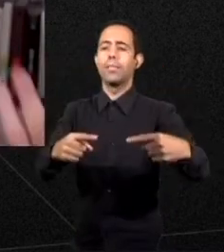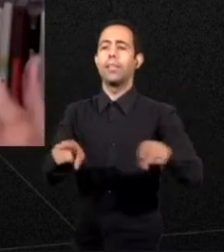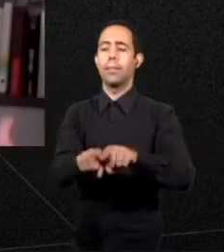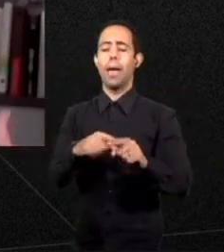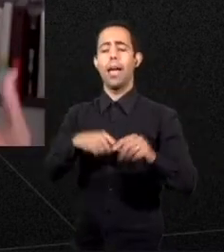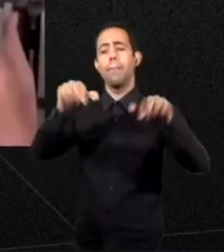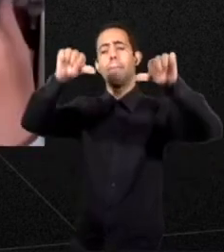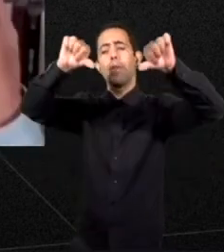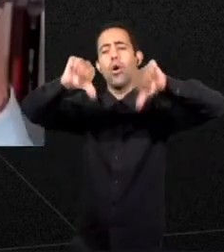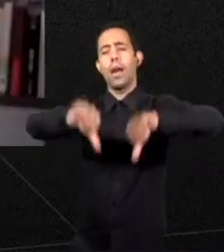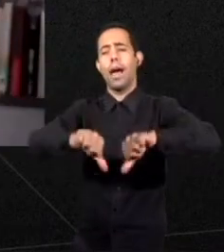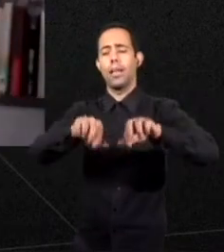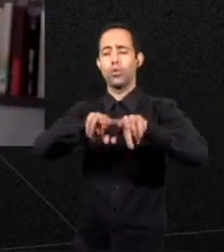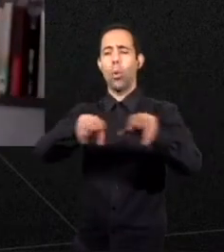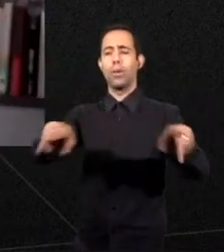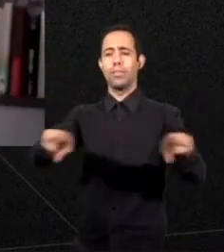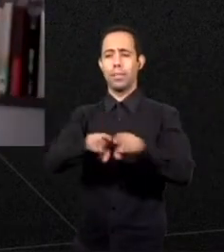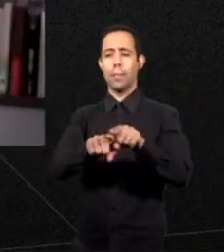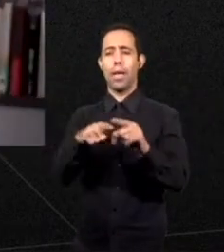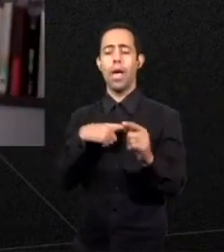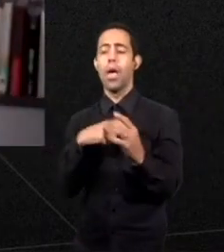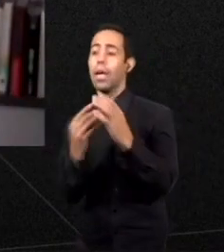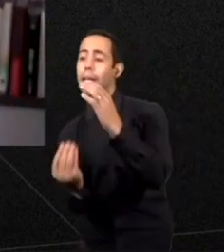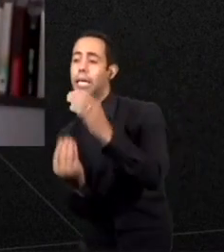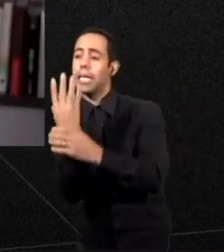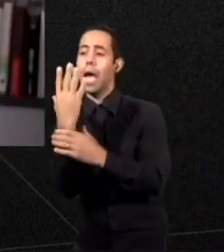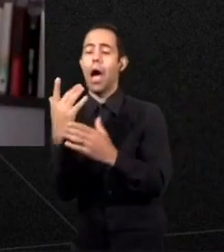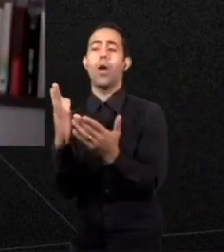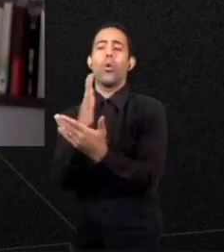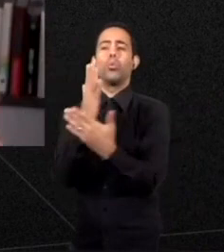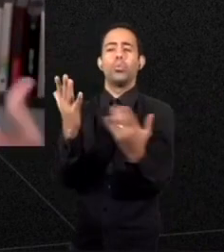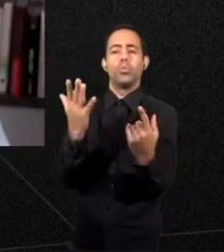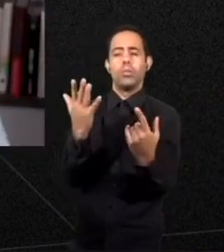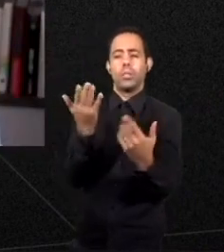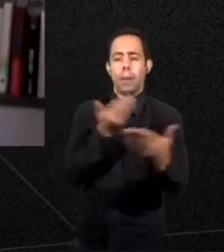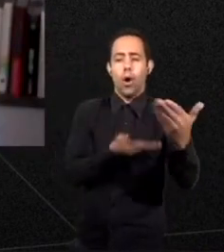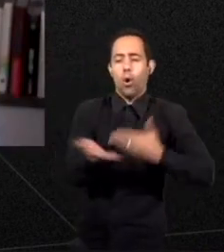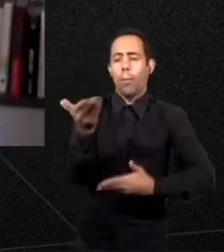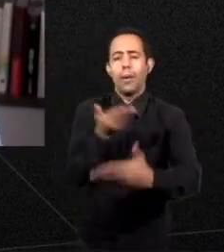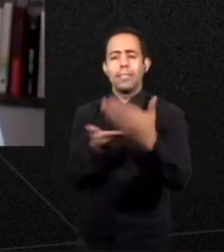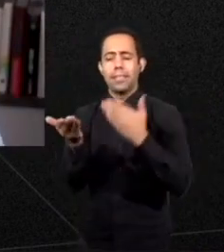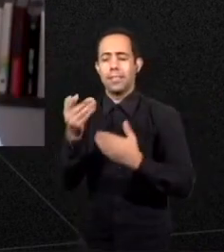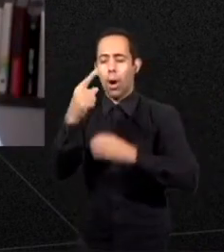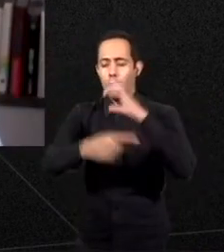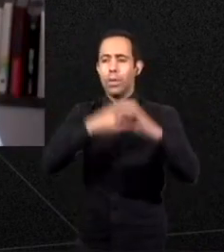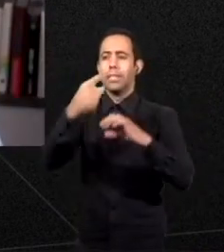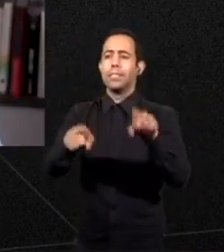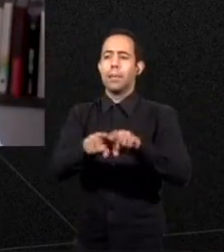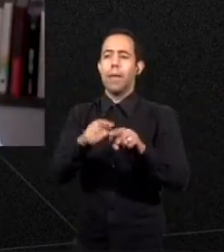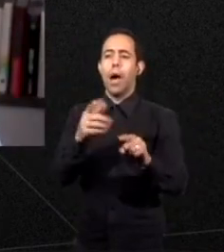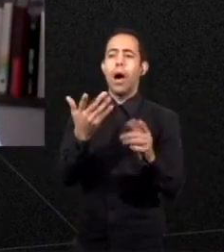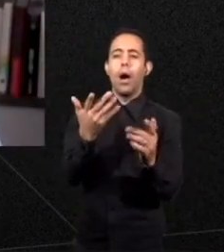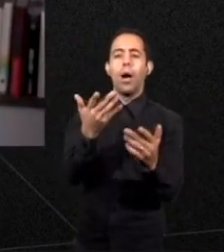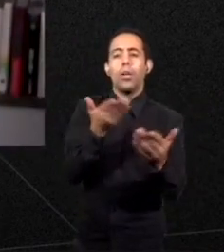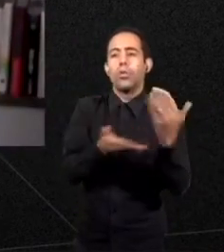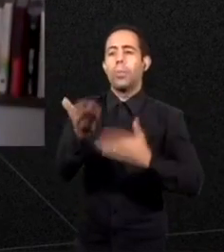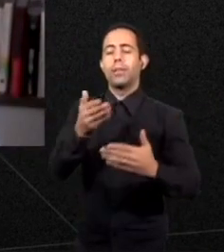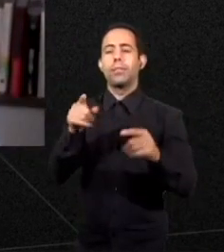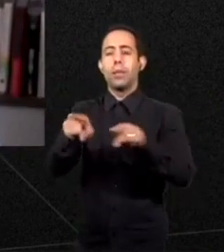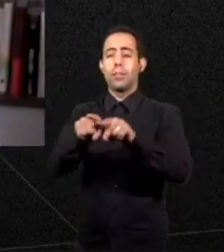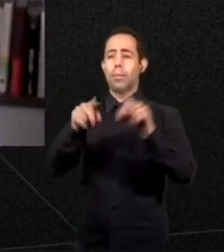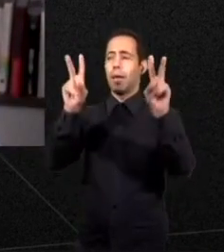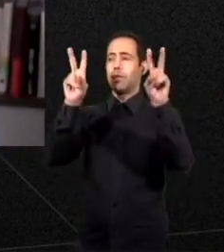if we can create a good kind of globalization, which is about cooperating and not just about competition, then it